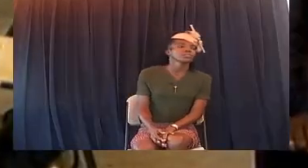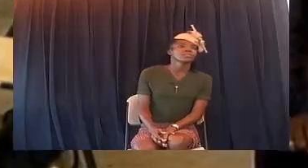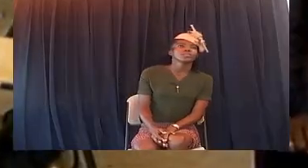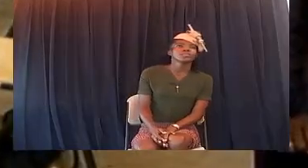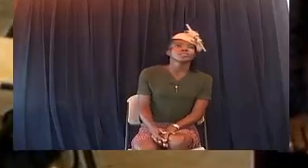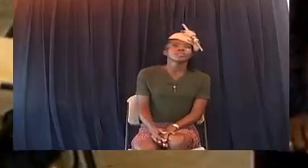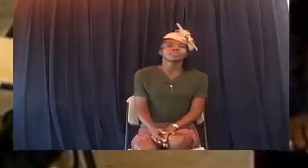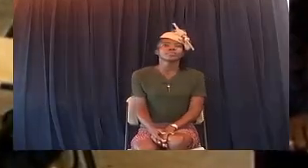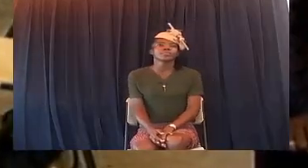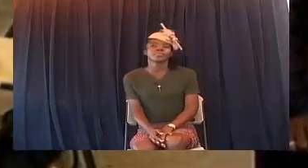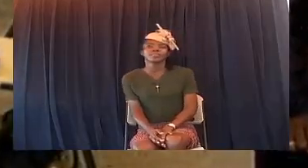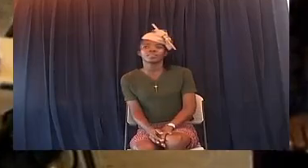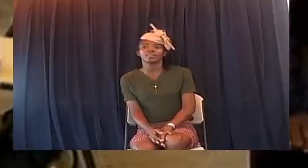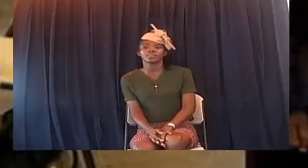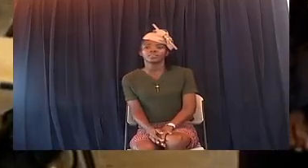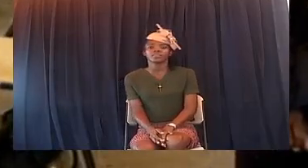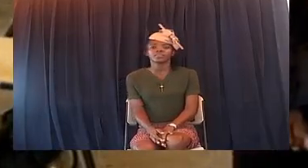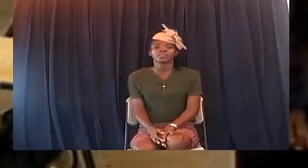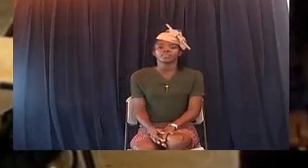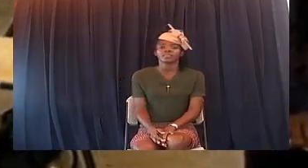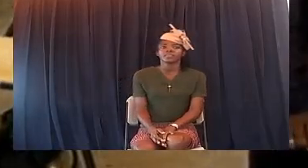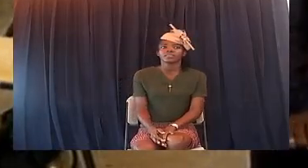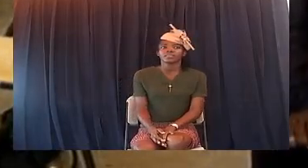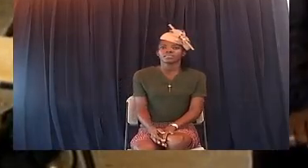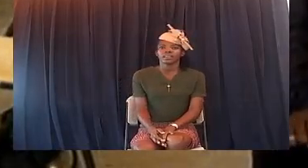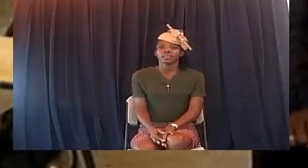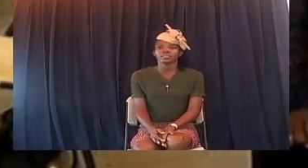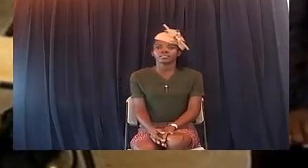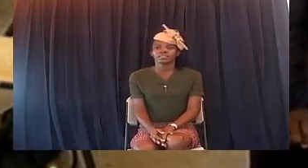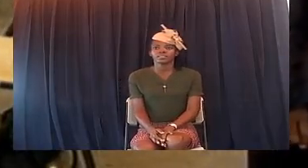Amen. Bless God.